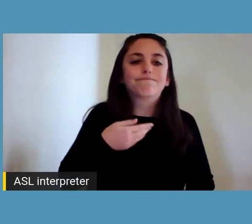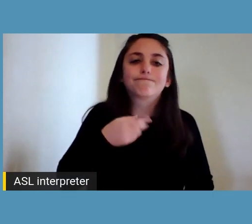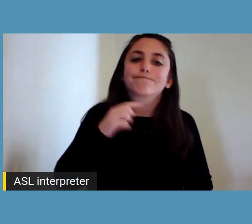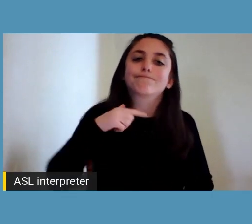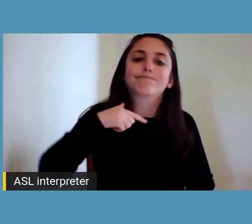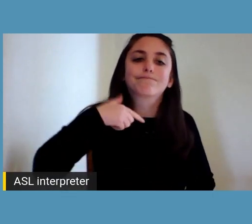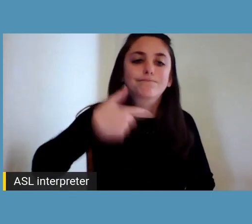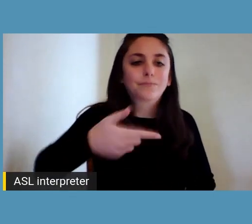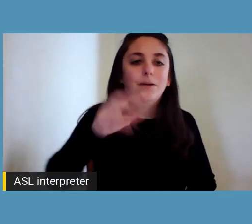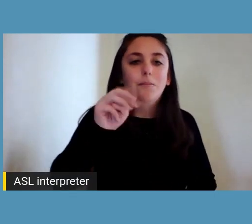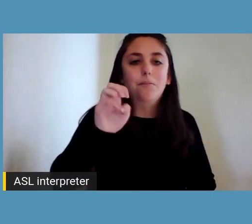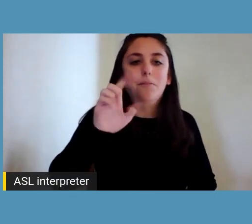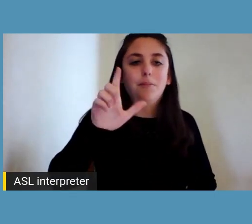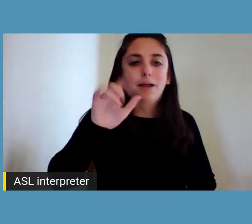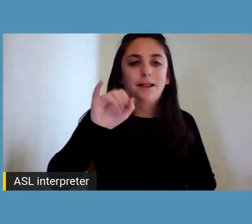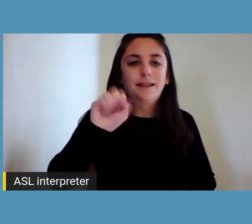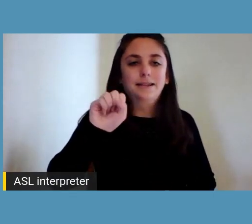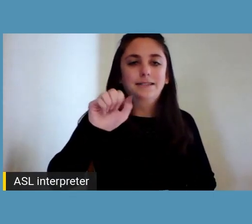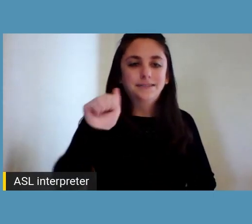begin our session.